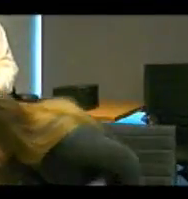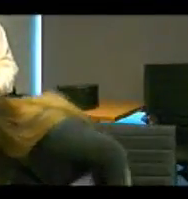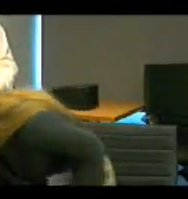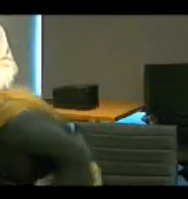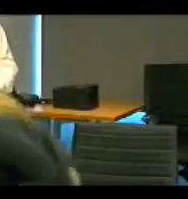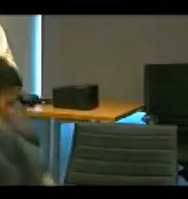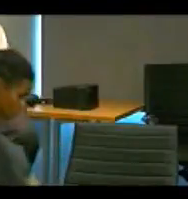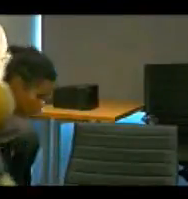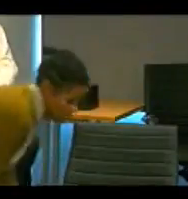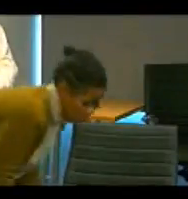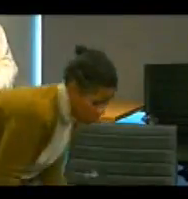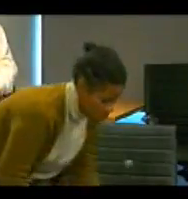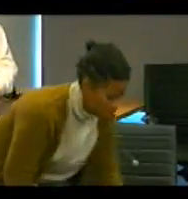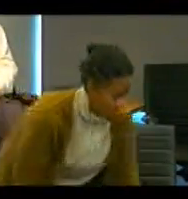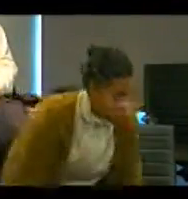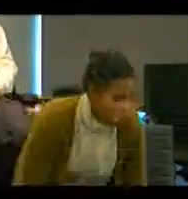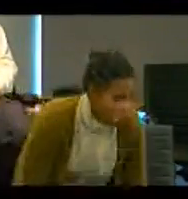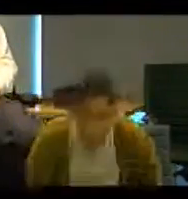Morris?